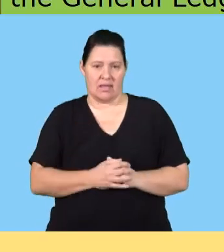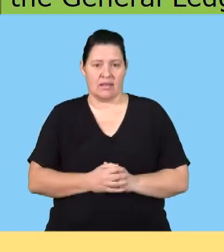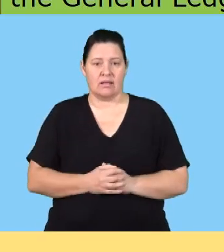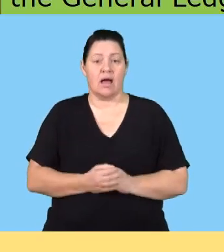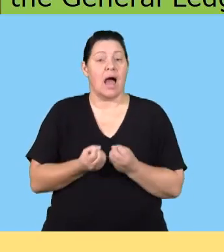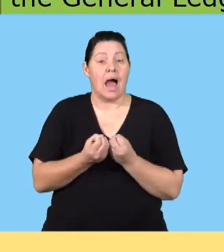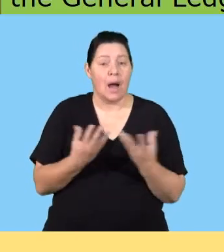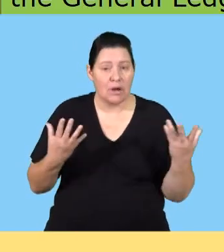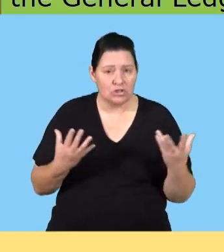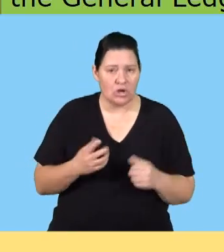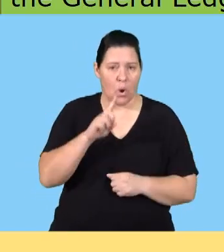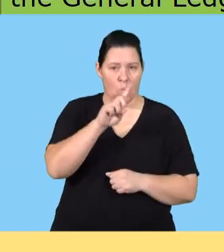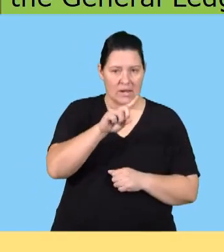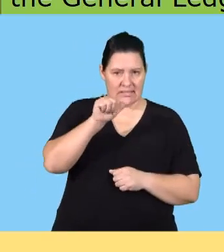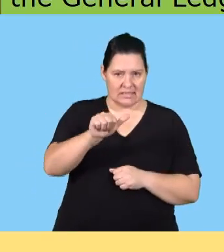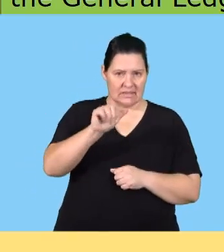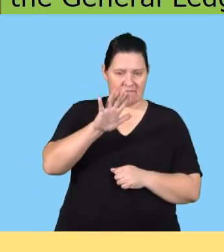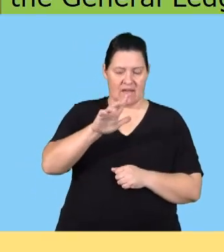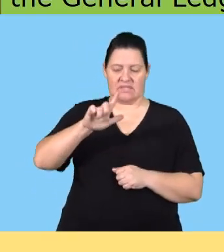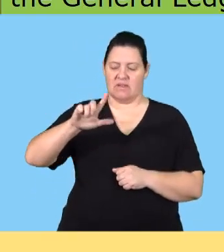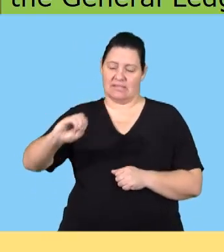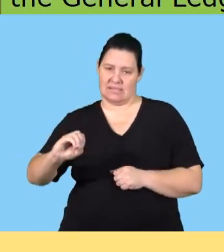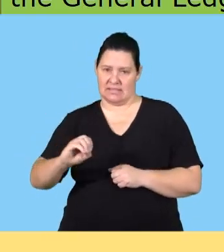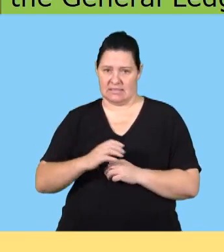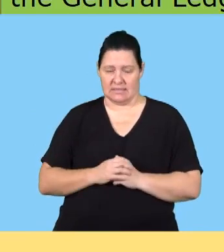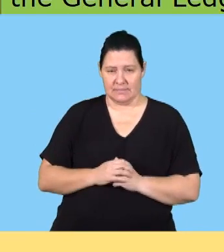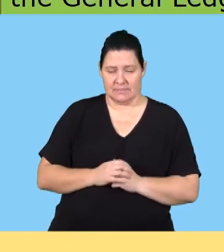CAJ. And how much is that? We spoke about it,